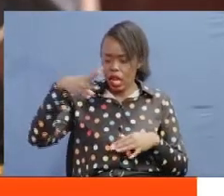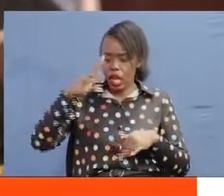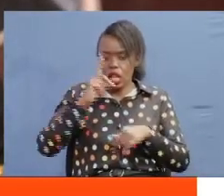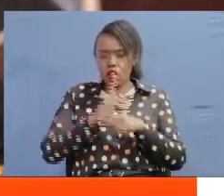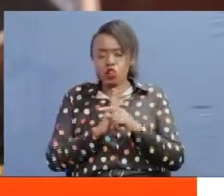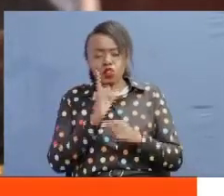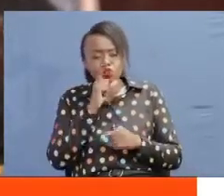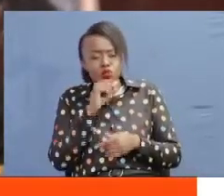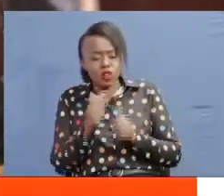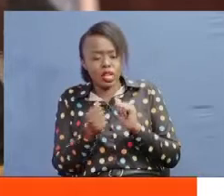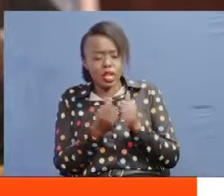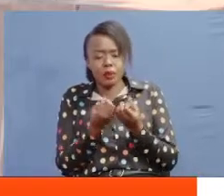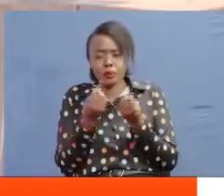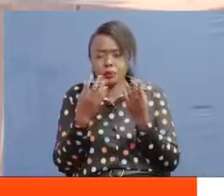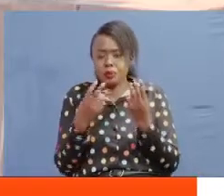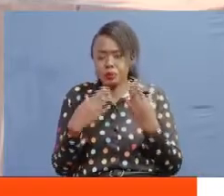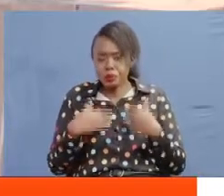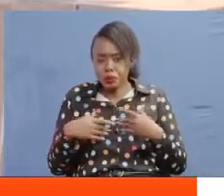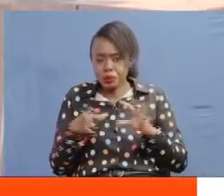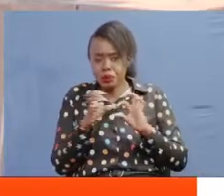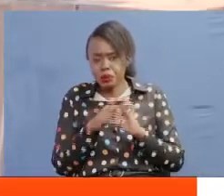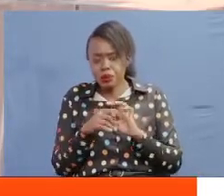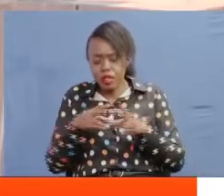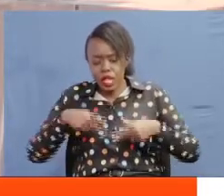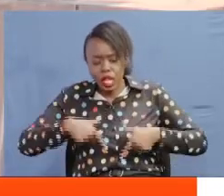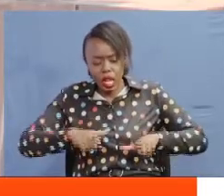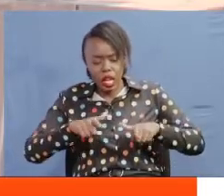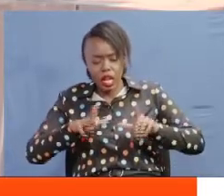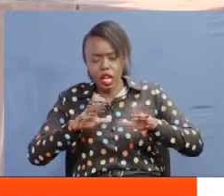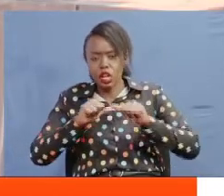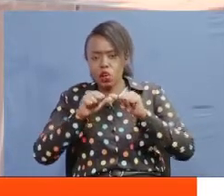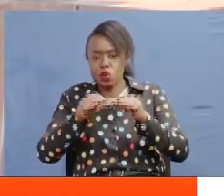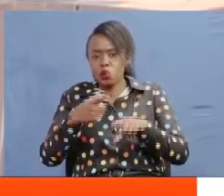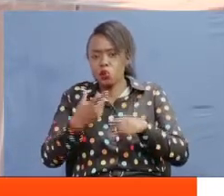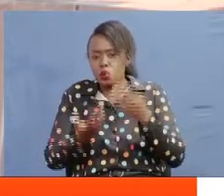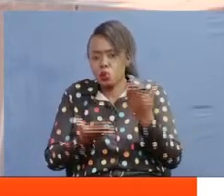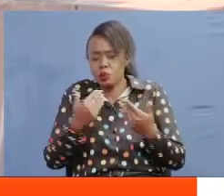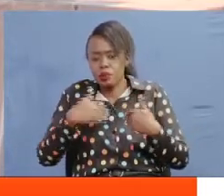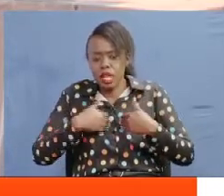tunnel, as most have agreed to allow post-mortem for the sake of justice.